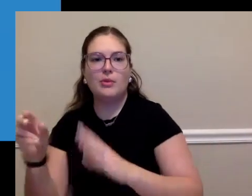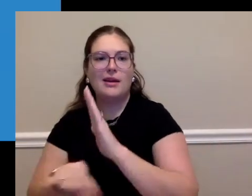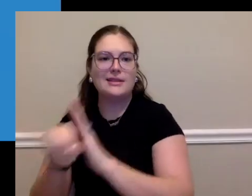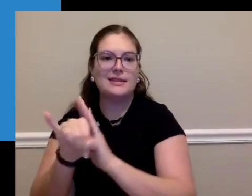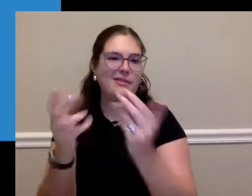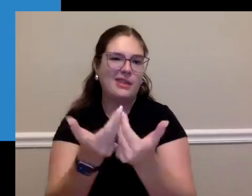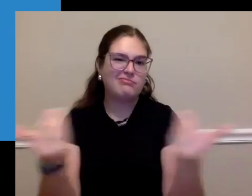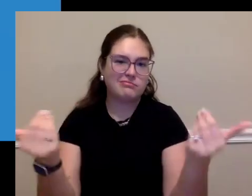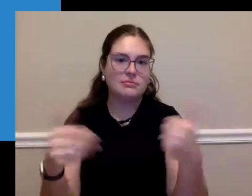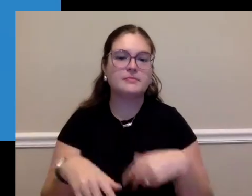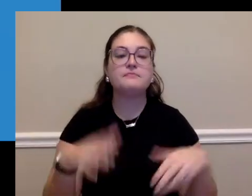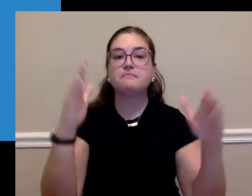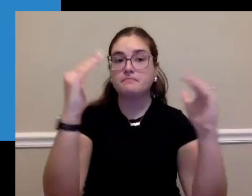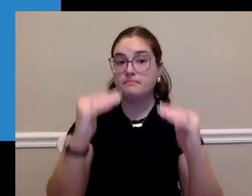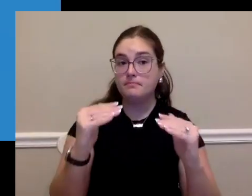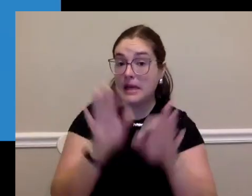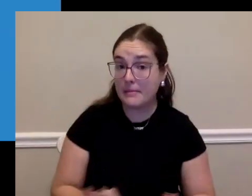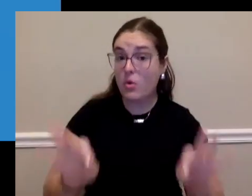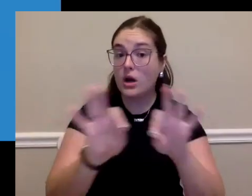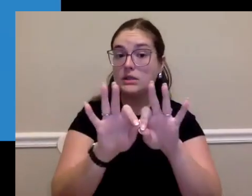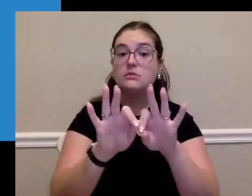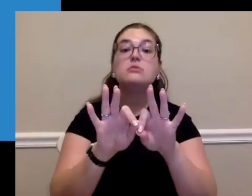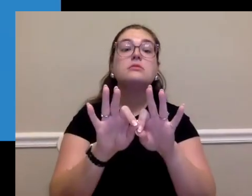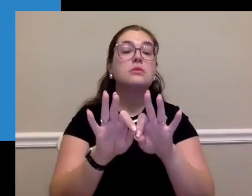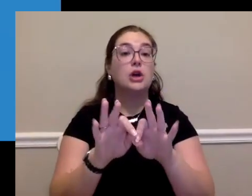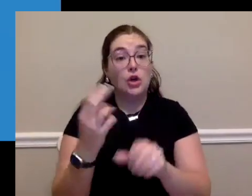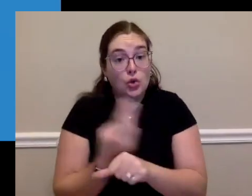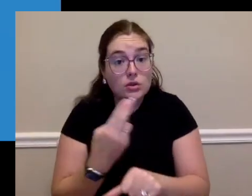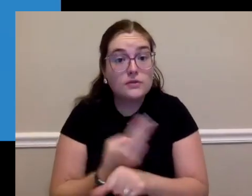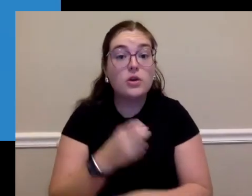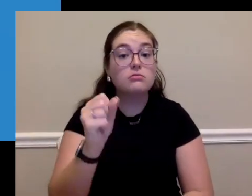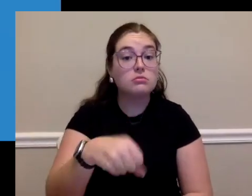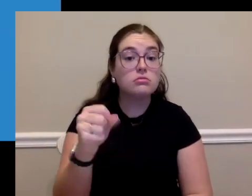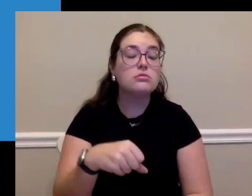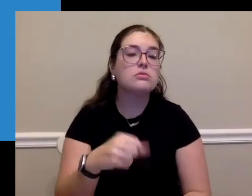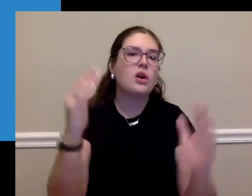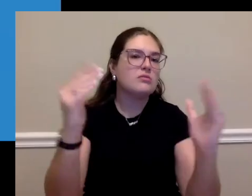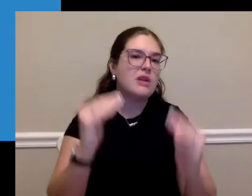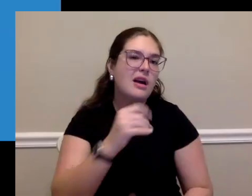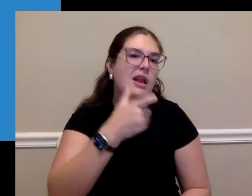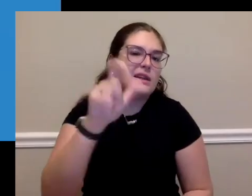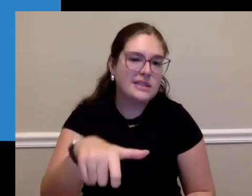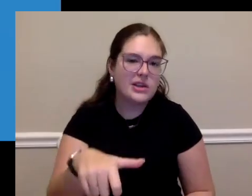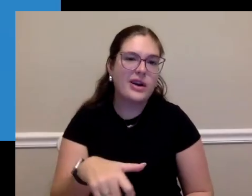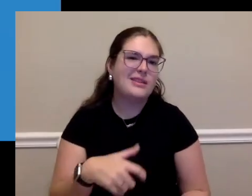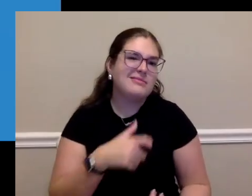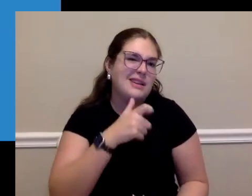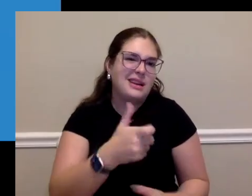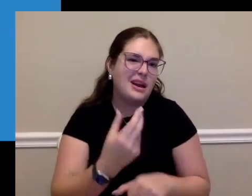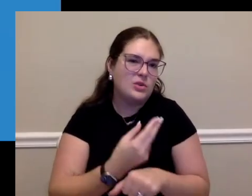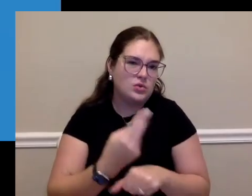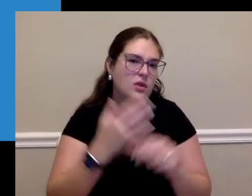These terms are important, these terms are useful, or these terms are not necessary, or these terms are not